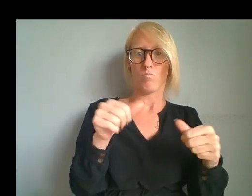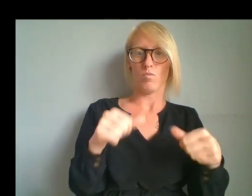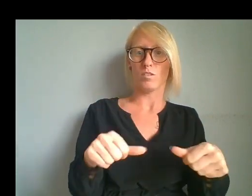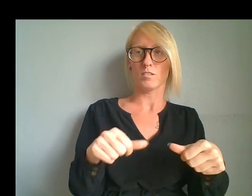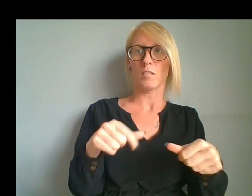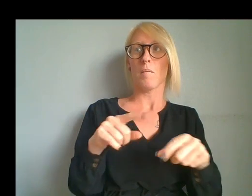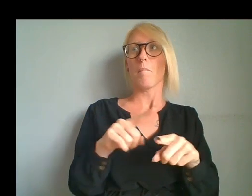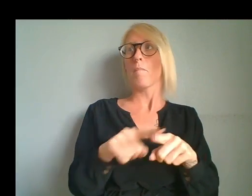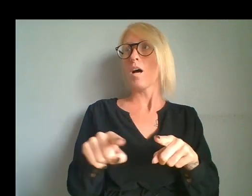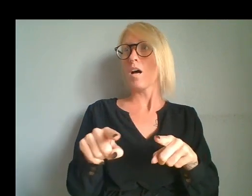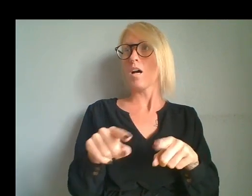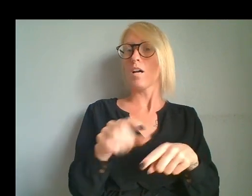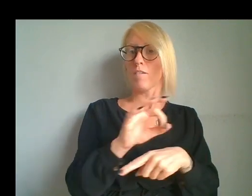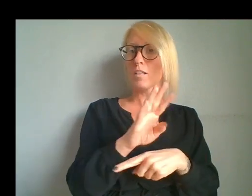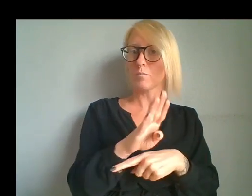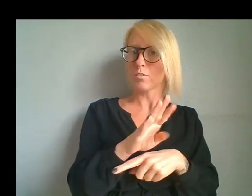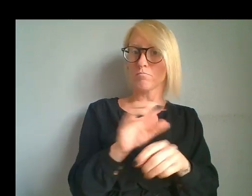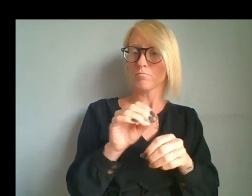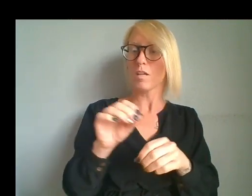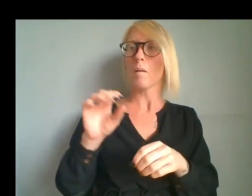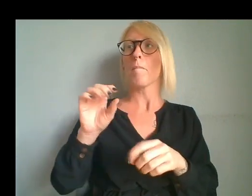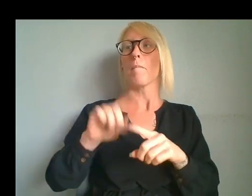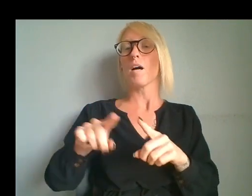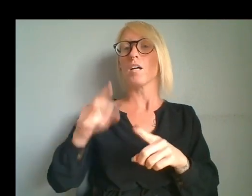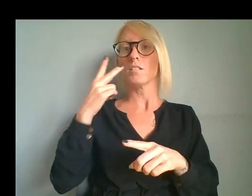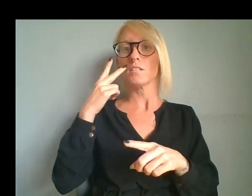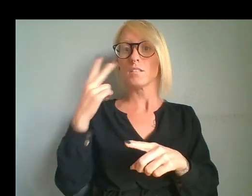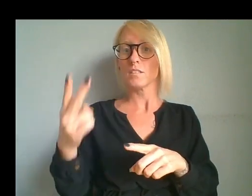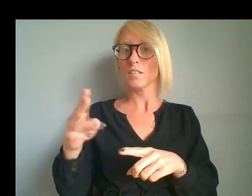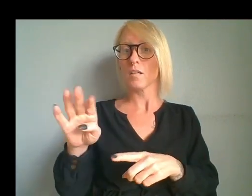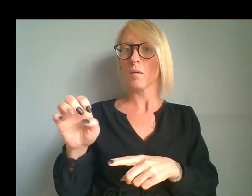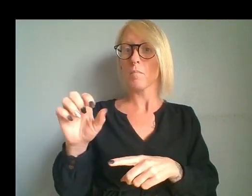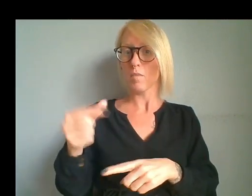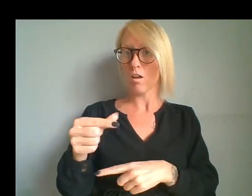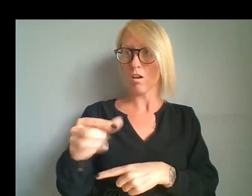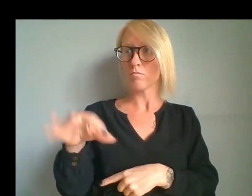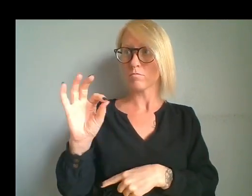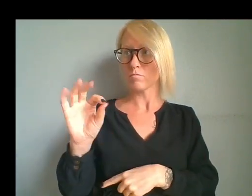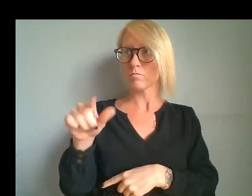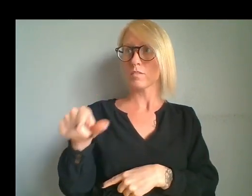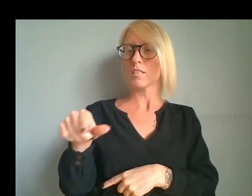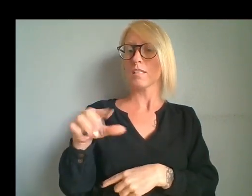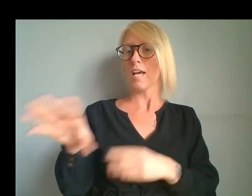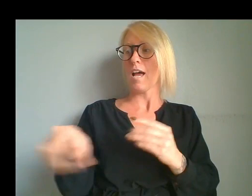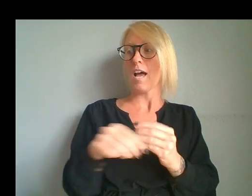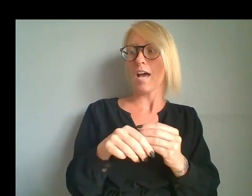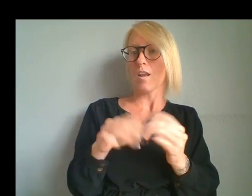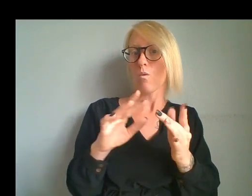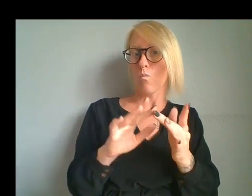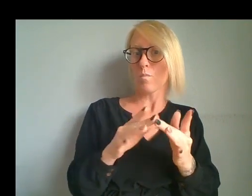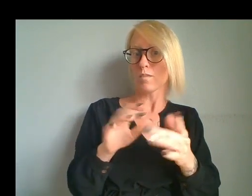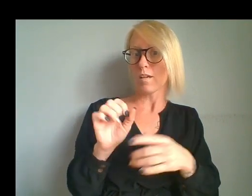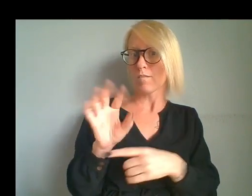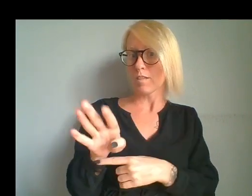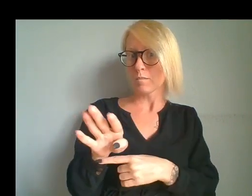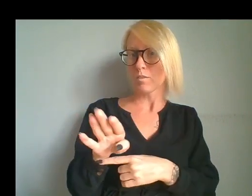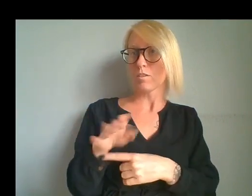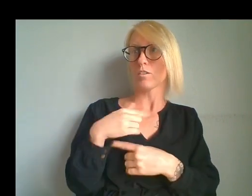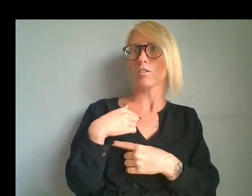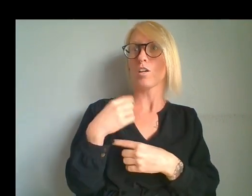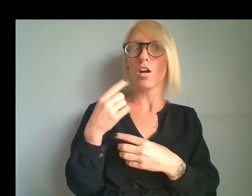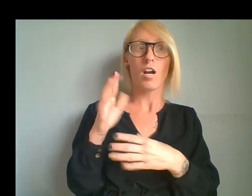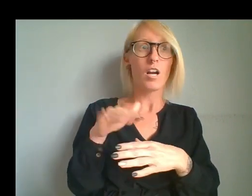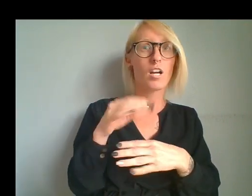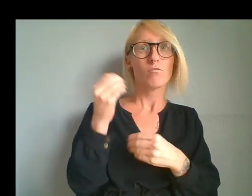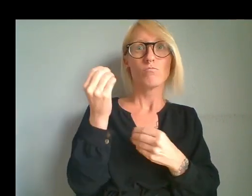blog somehow, we're using this as a tool to tell people where else you can find out about us. Hey, did you know we have a newsletter? Hey, we're